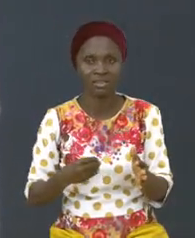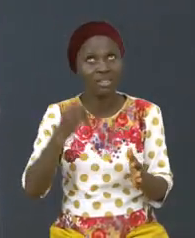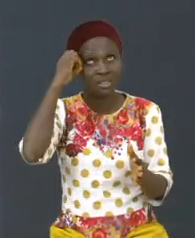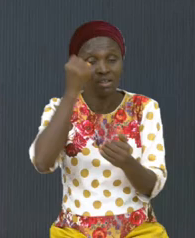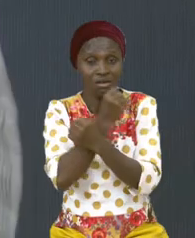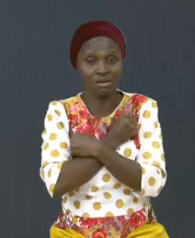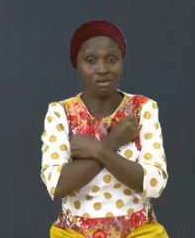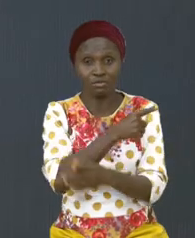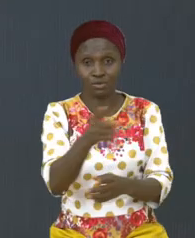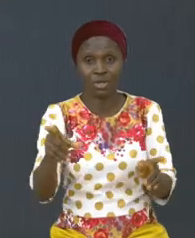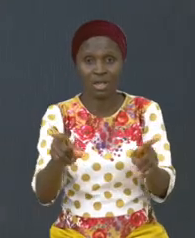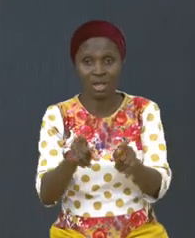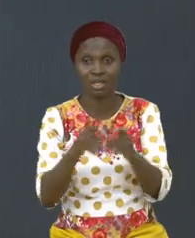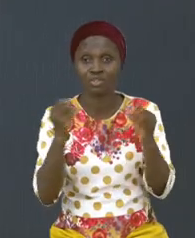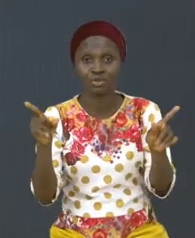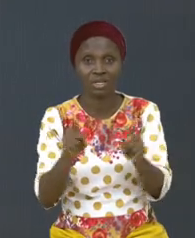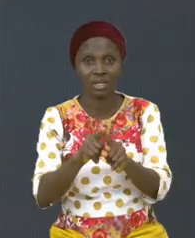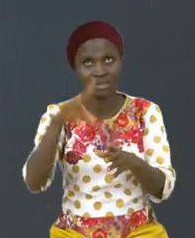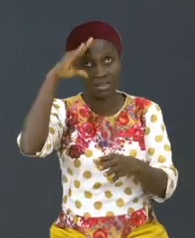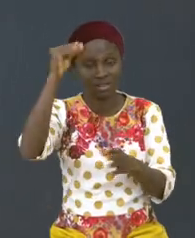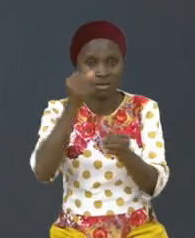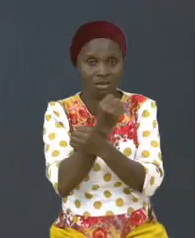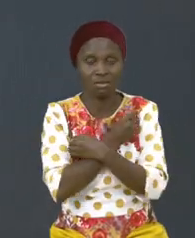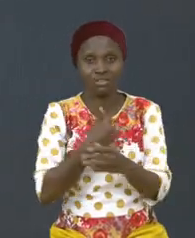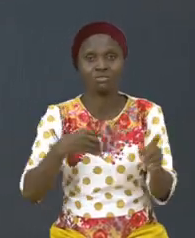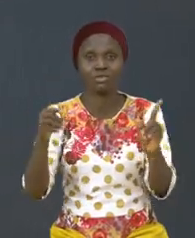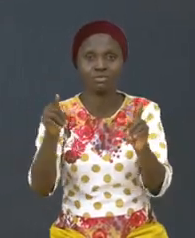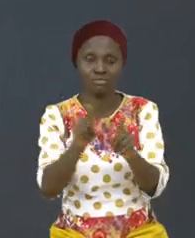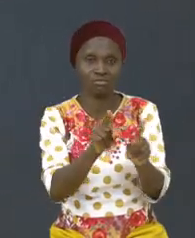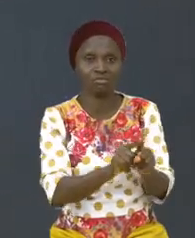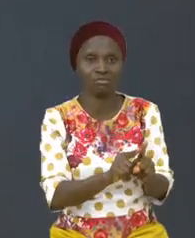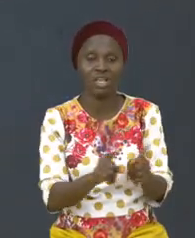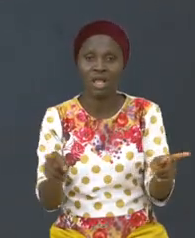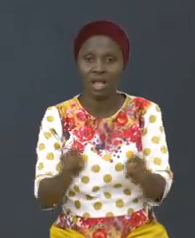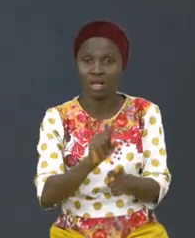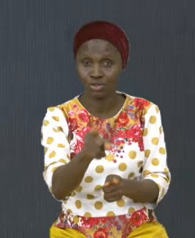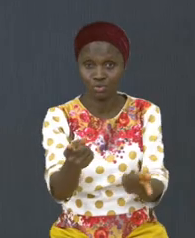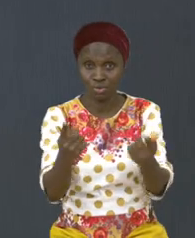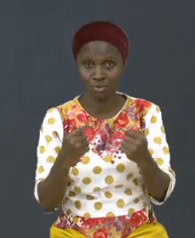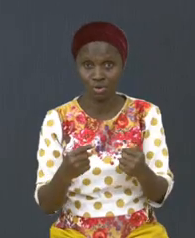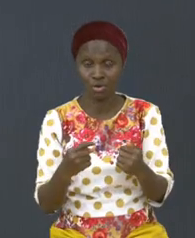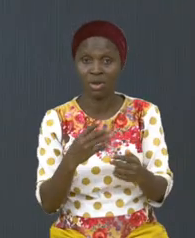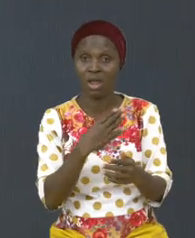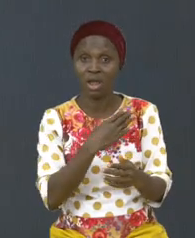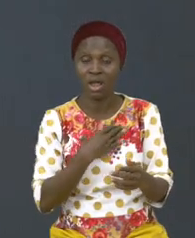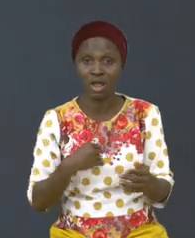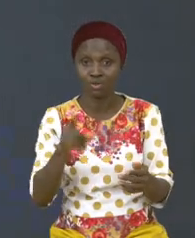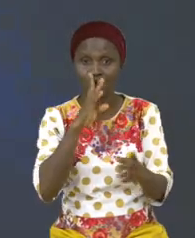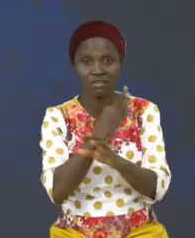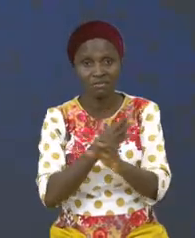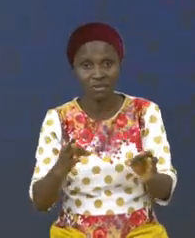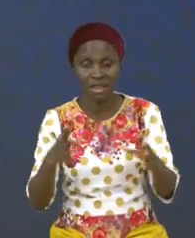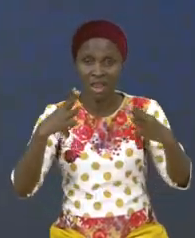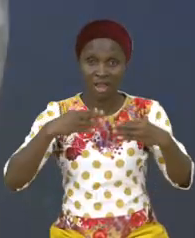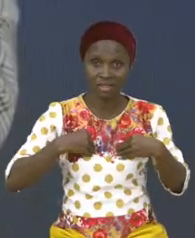he loves me. As you come in and you're emancipated, as you come in and you're accepted,